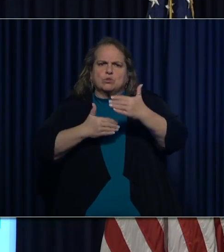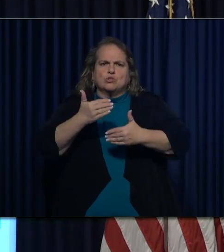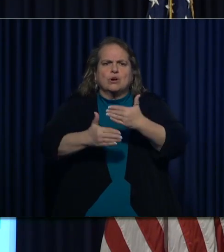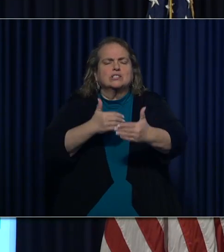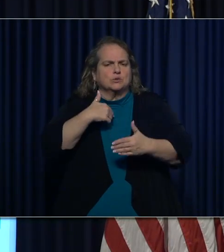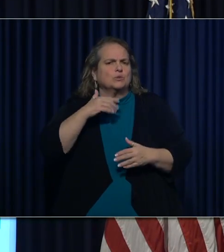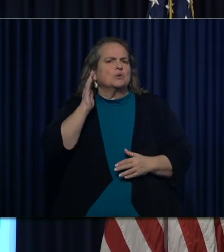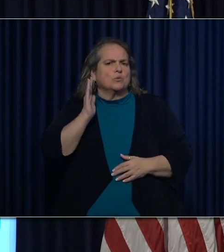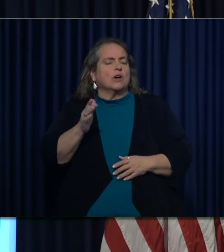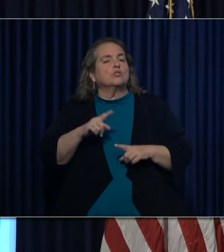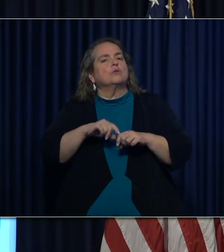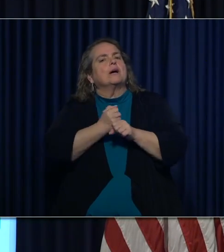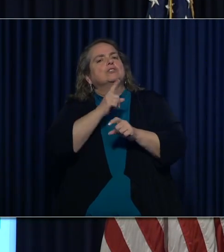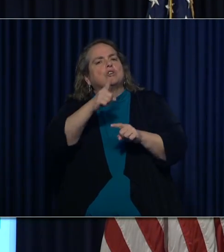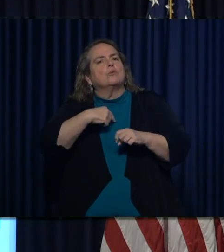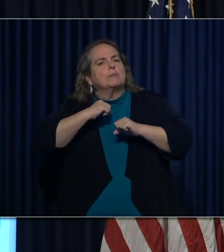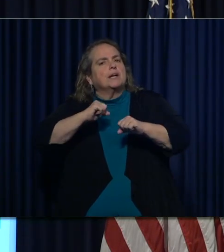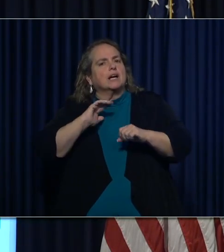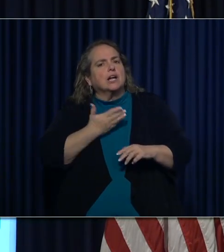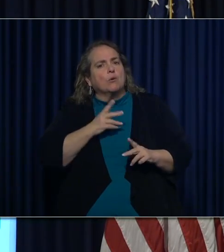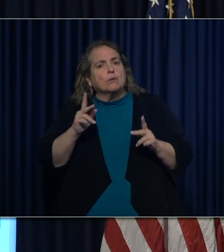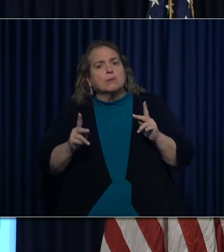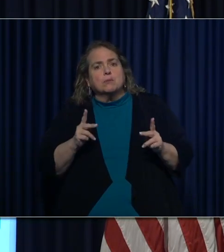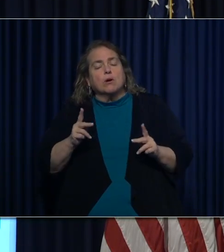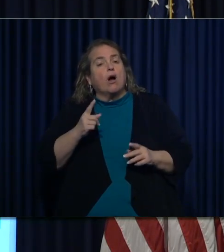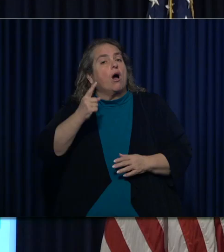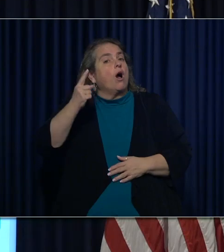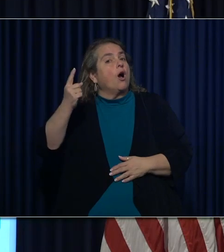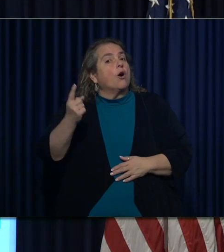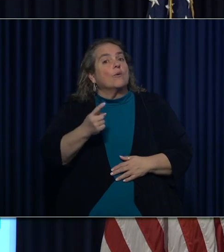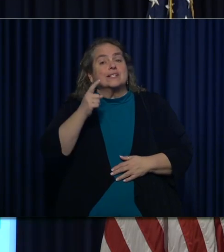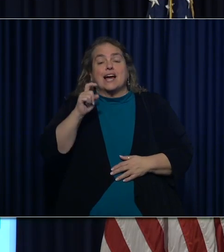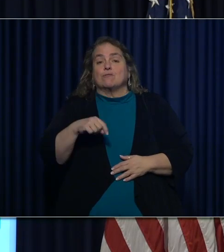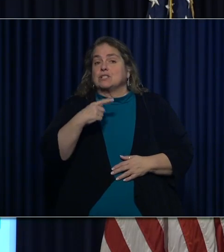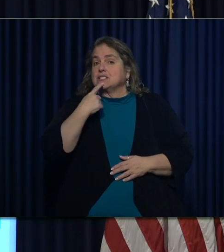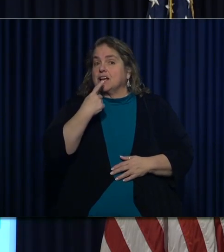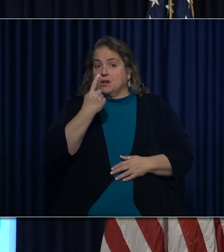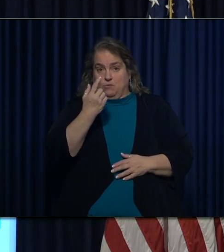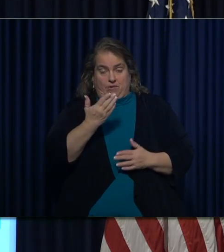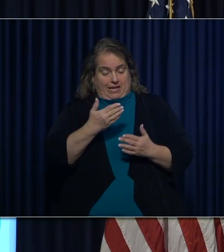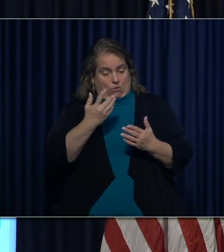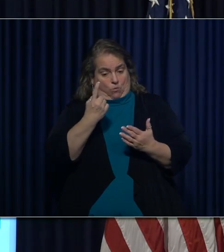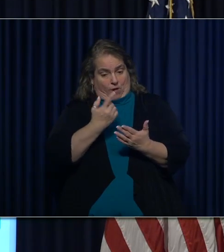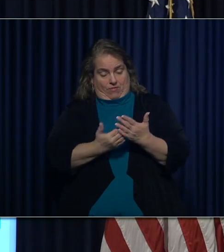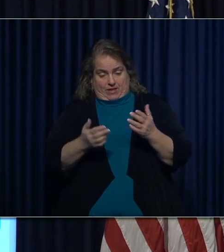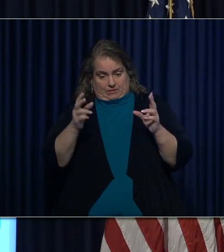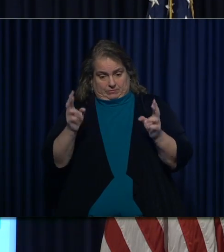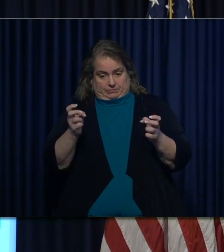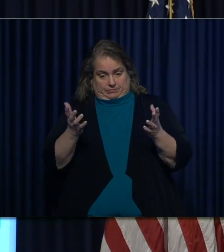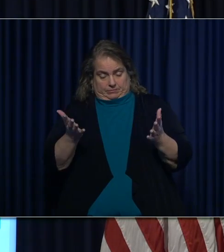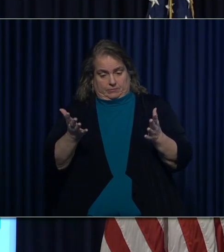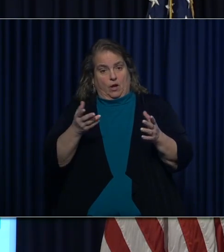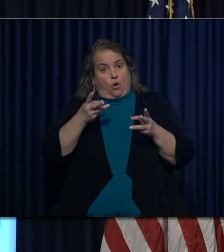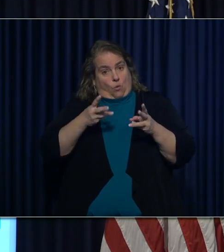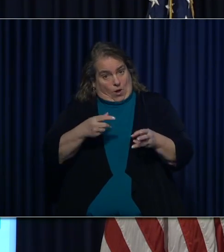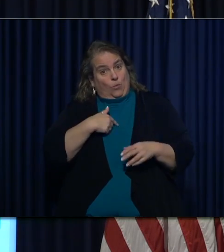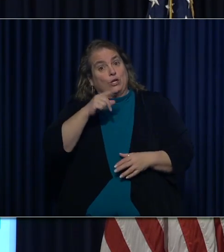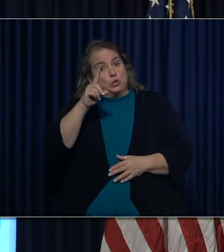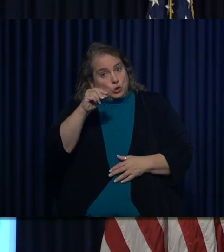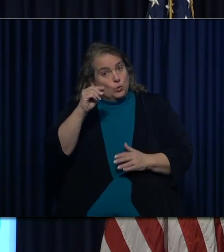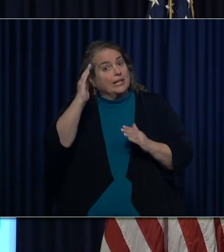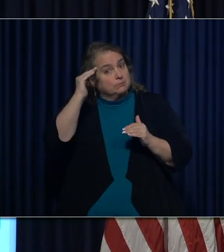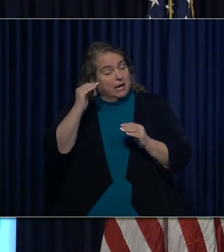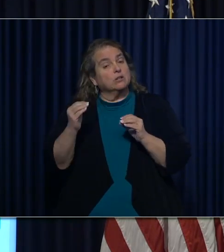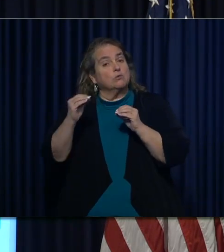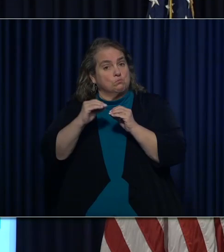protect our people. Always have to put it in context. While we expect